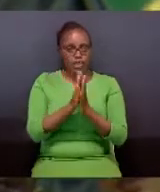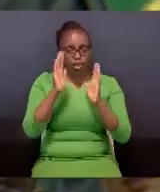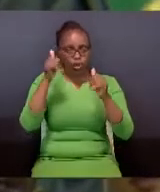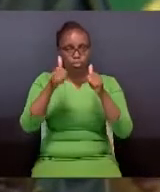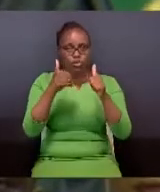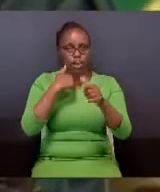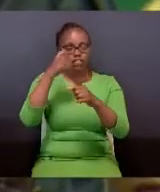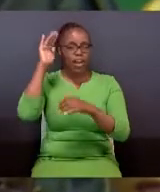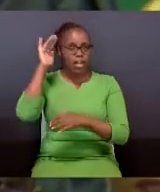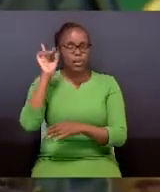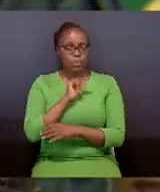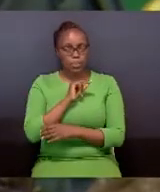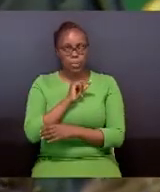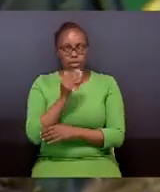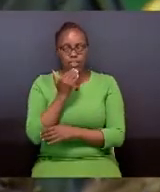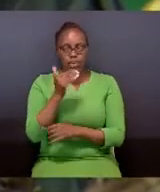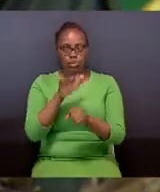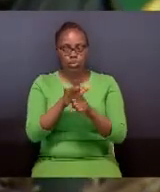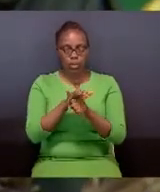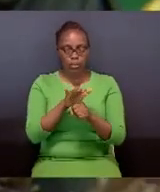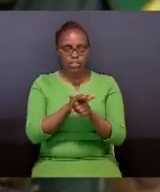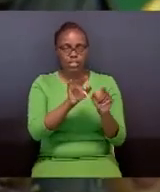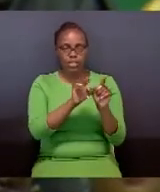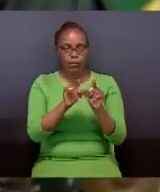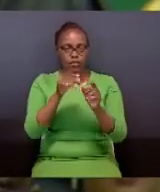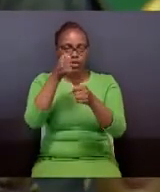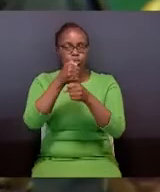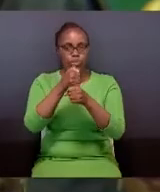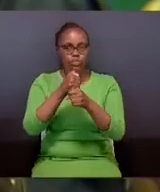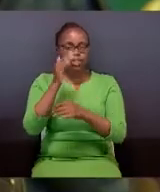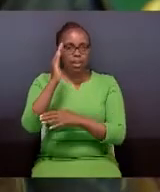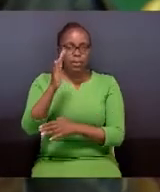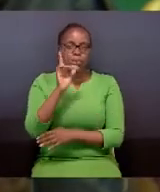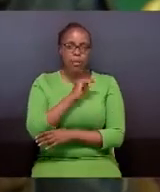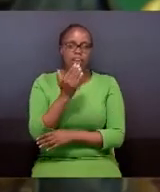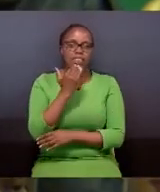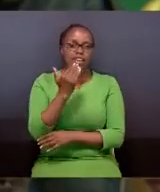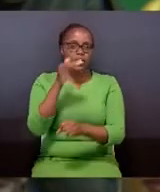you've been heard, right? Thank you so much. I mean, you came with a whole presentation. Thank you.